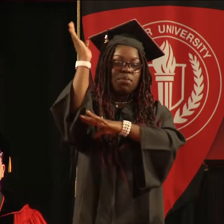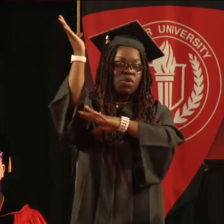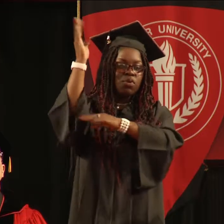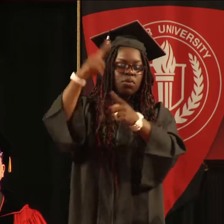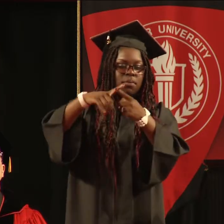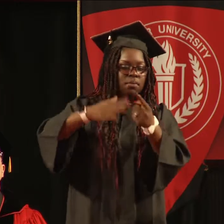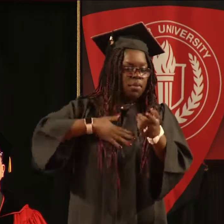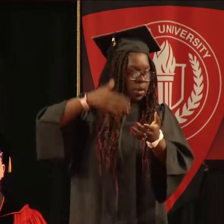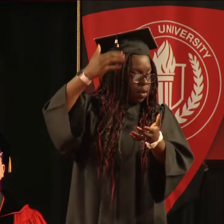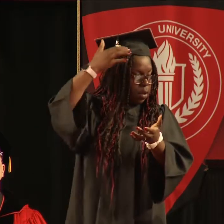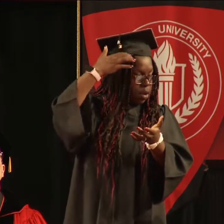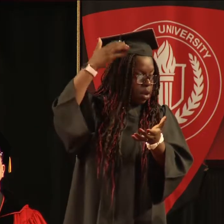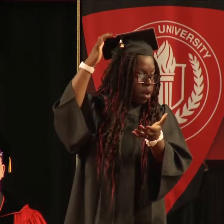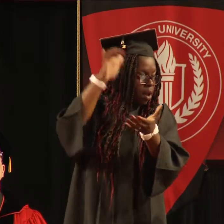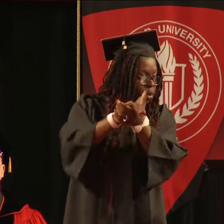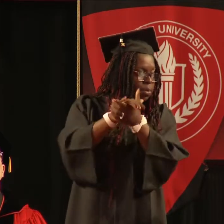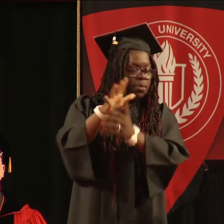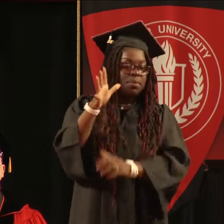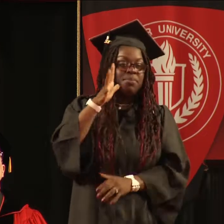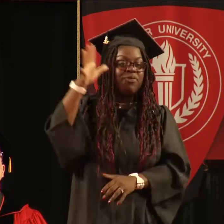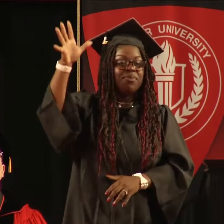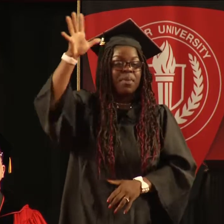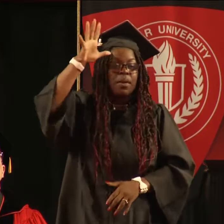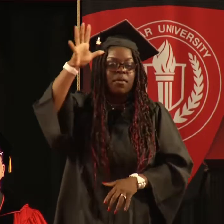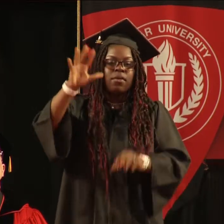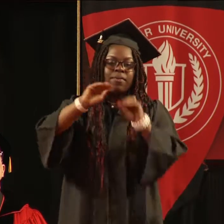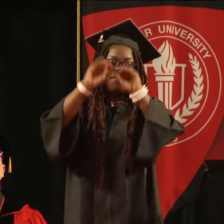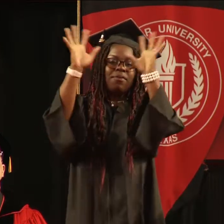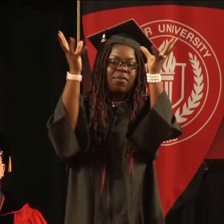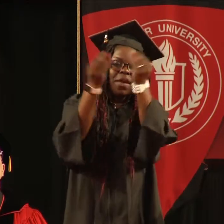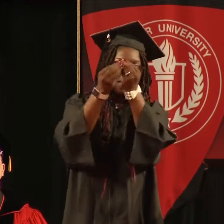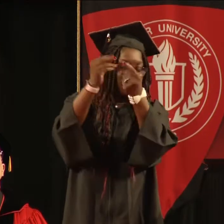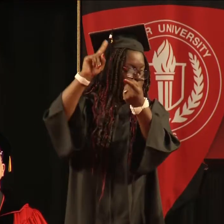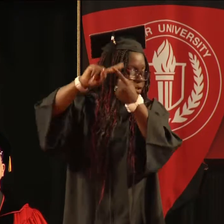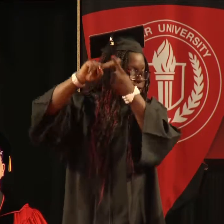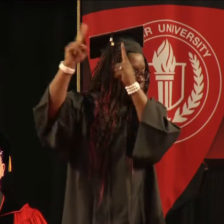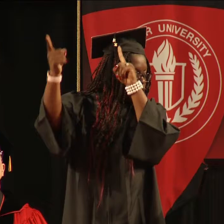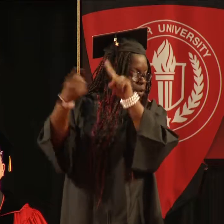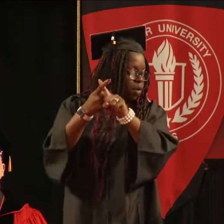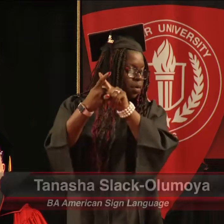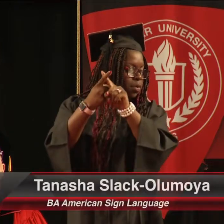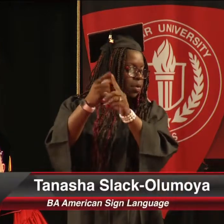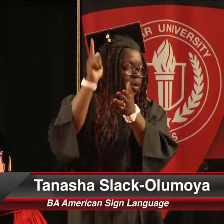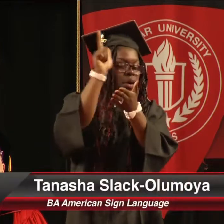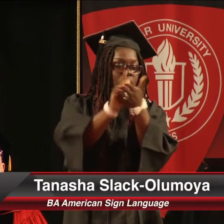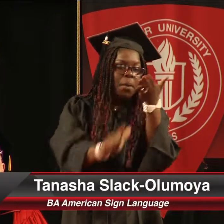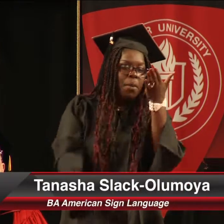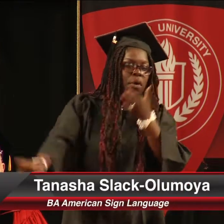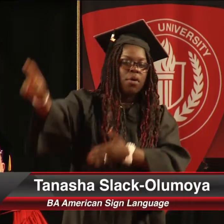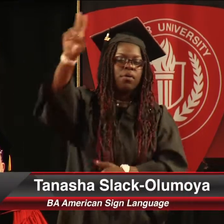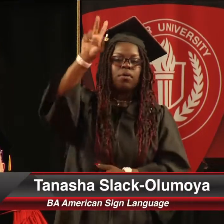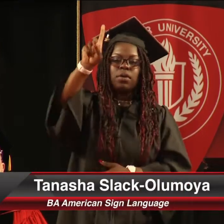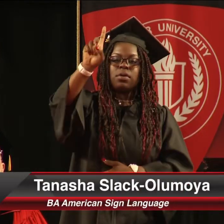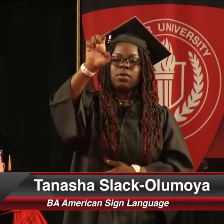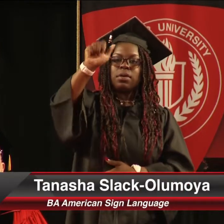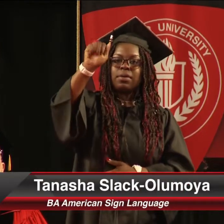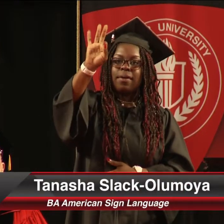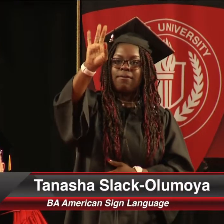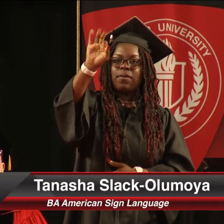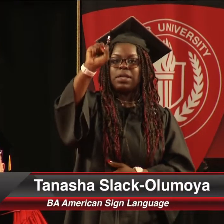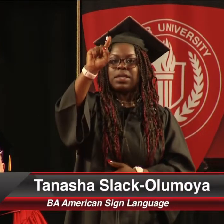But mostly I want to dedicate today to my husband, to my parents, to my family and friends,